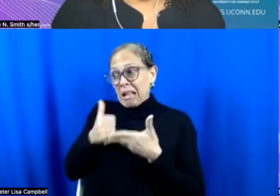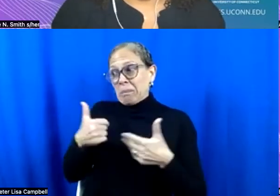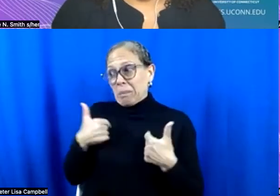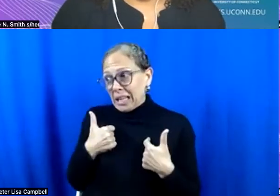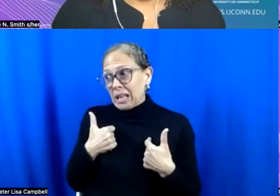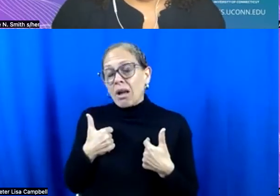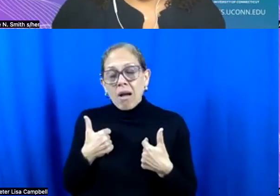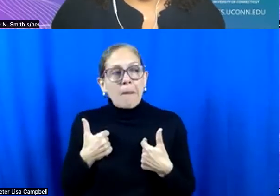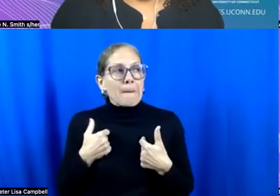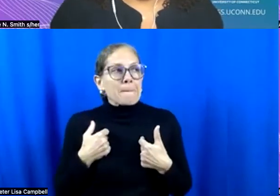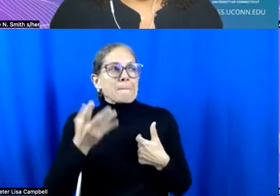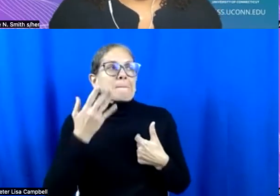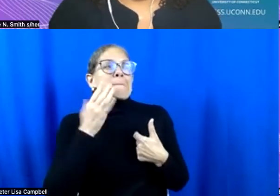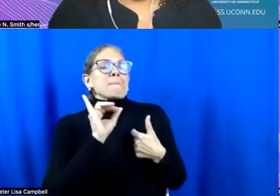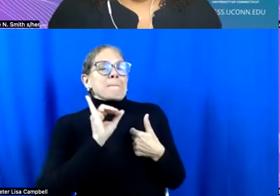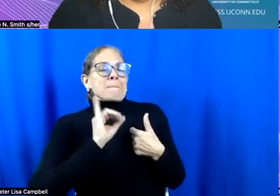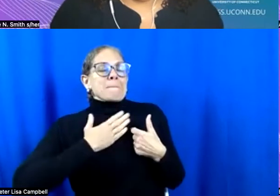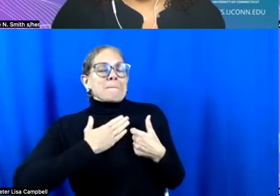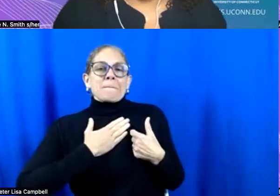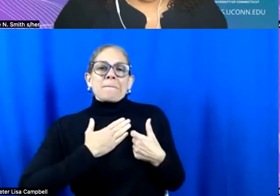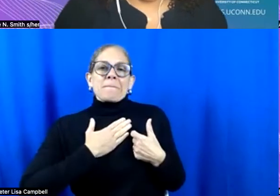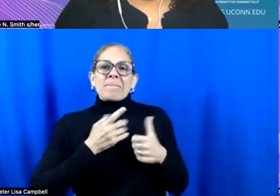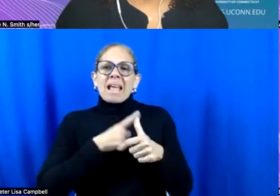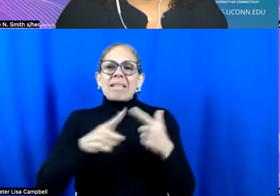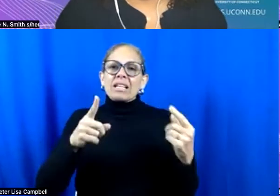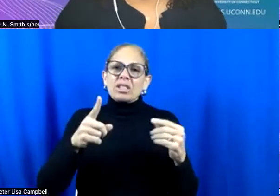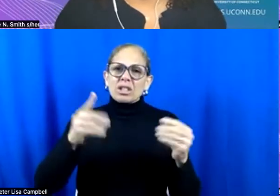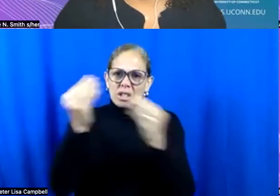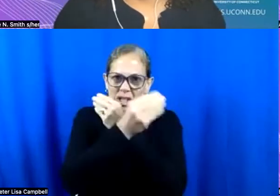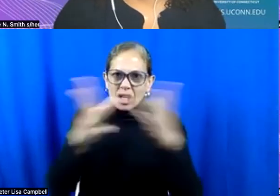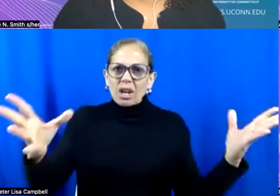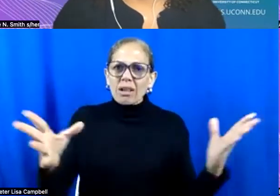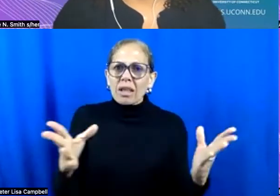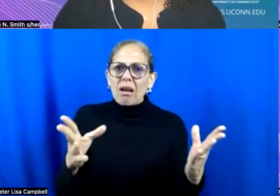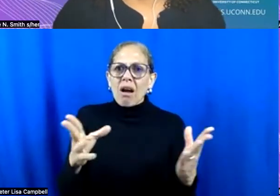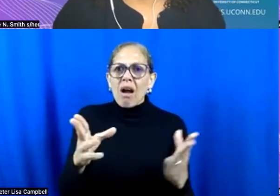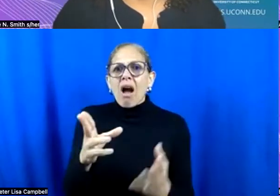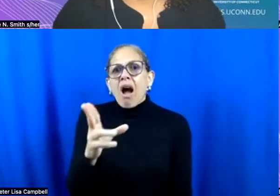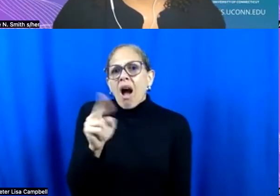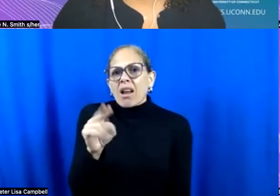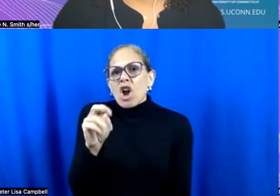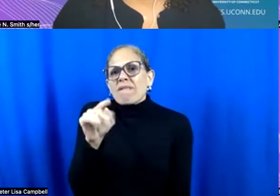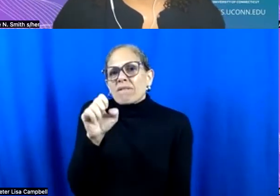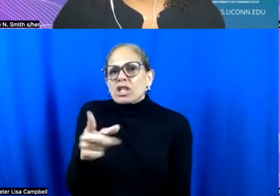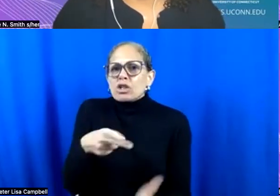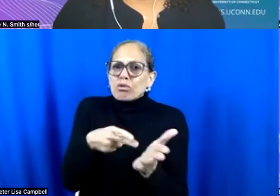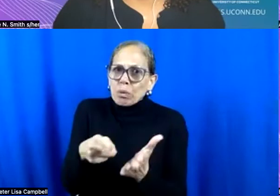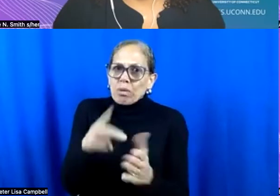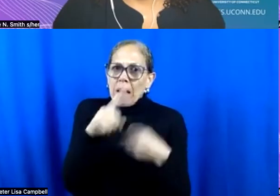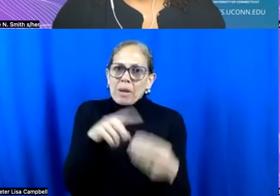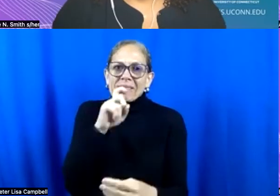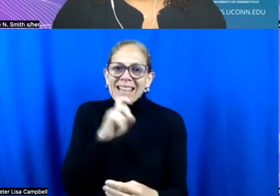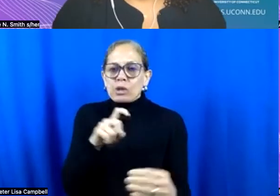And for spreading awareness and the unconventional truth about sexual violence, that's a really good question. Unconventional truth about sexual violence.